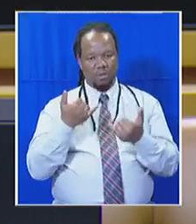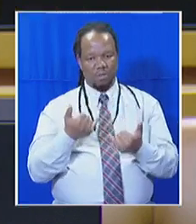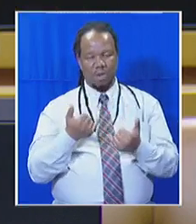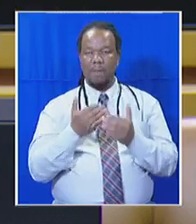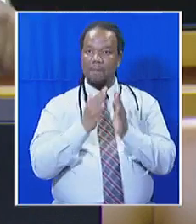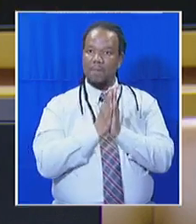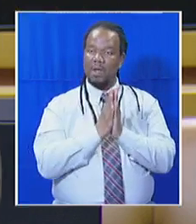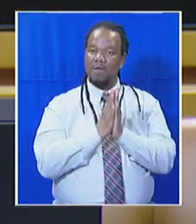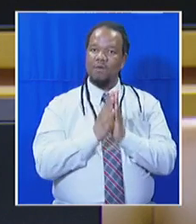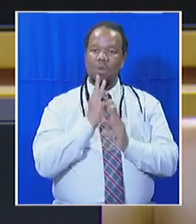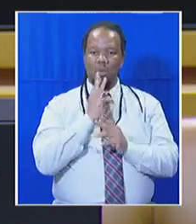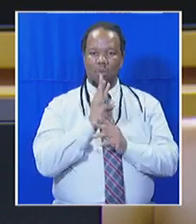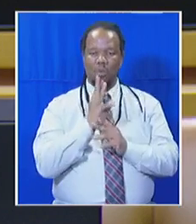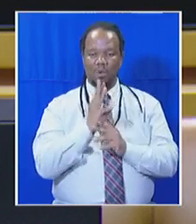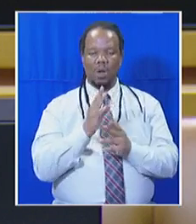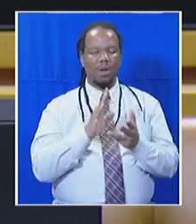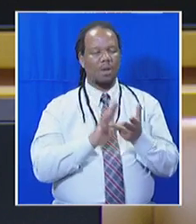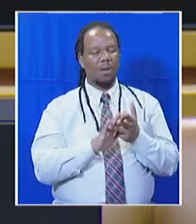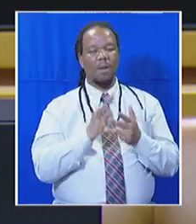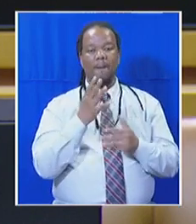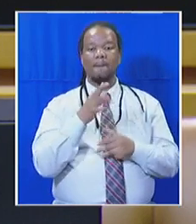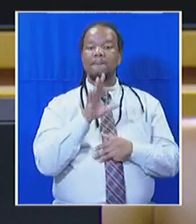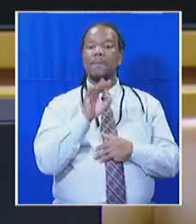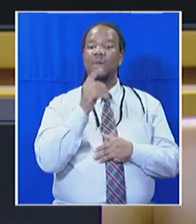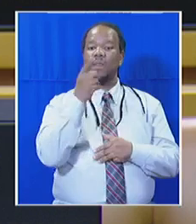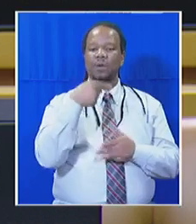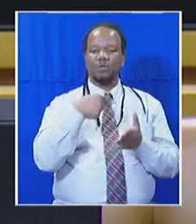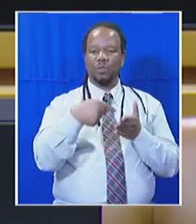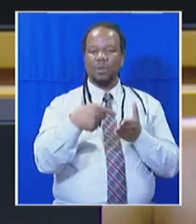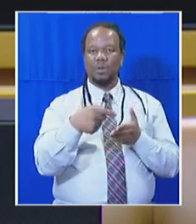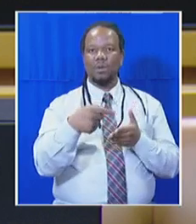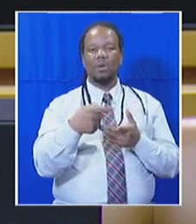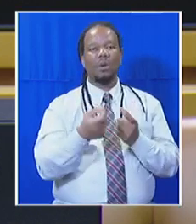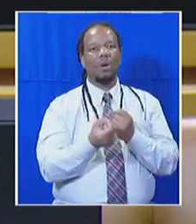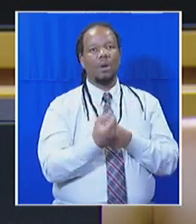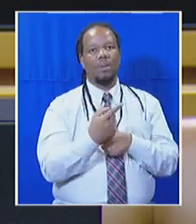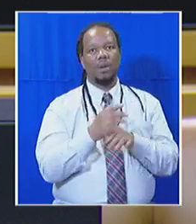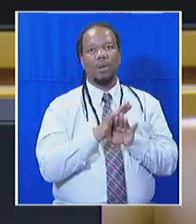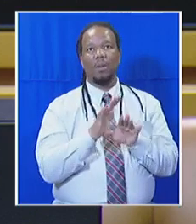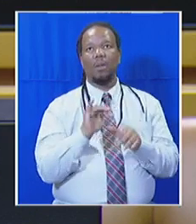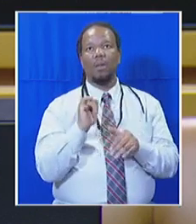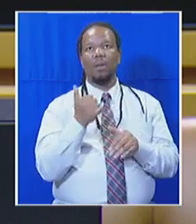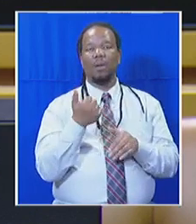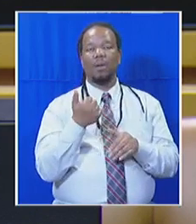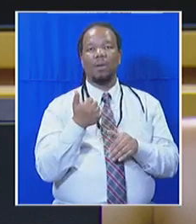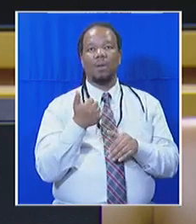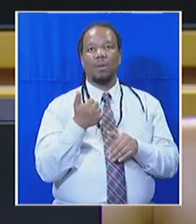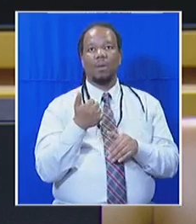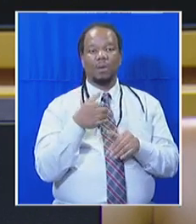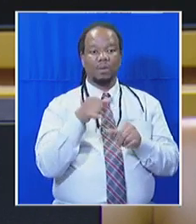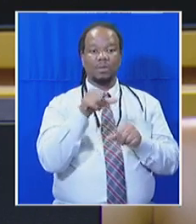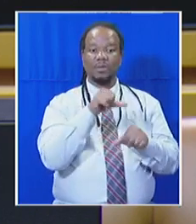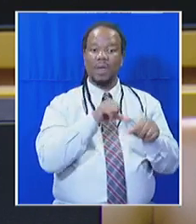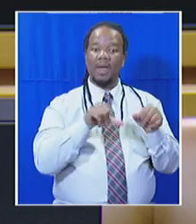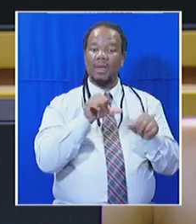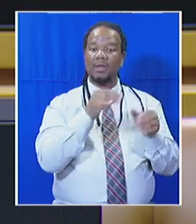This coming Monday next week, what is happening is that all scientists will be meeting at the